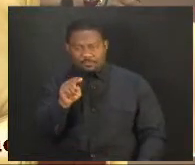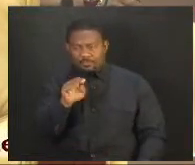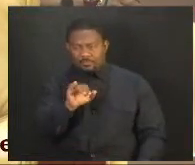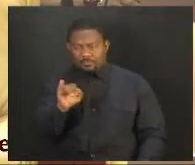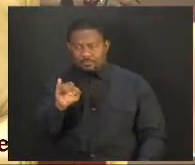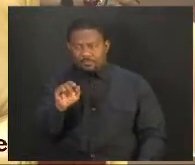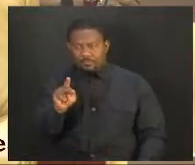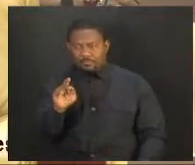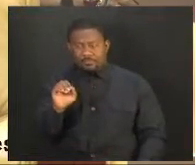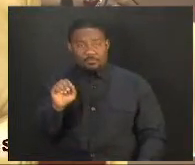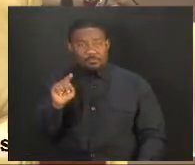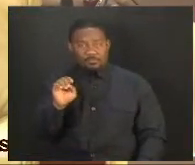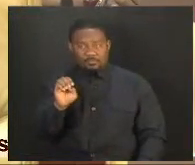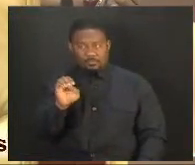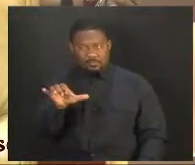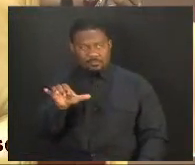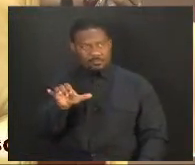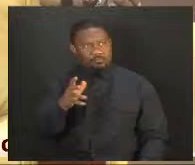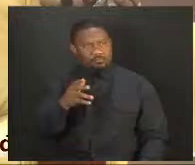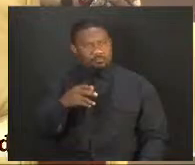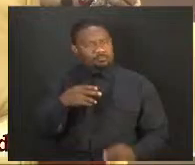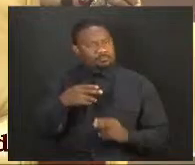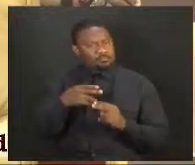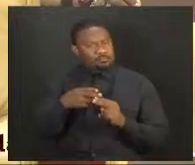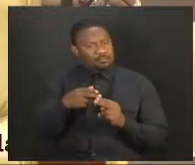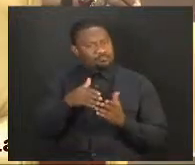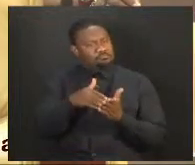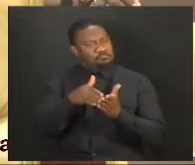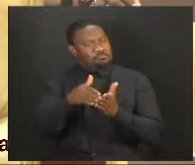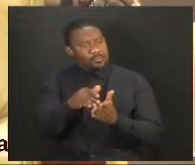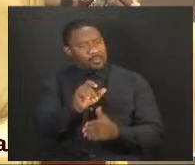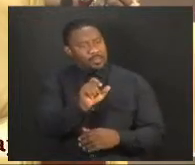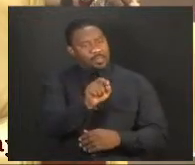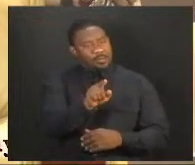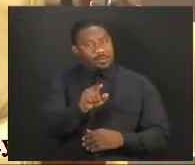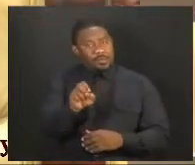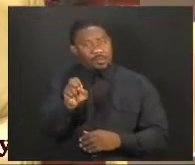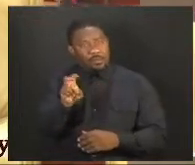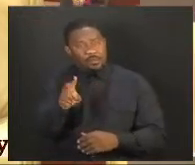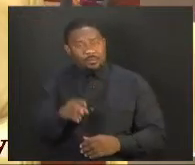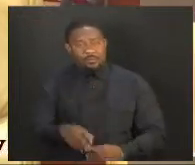at 11 and 12. Thank you, Mr. Speaker.